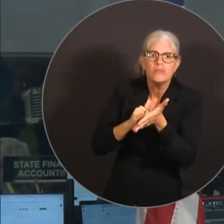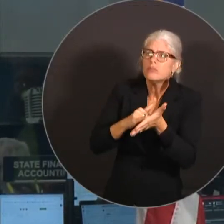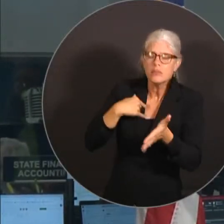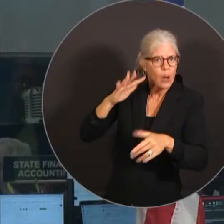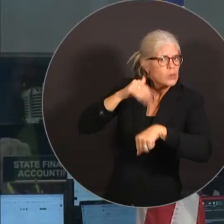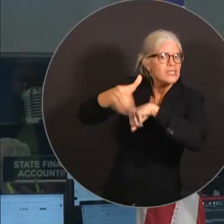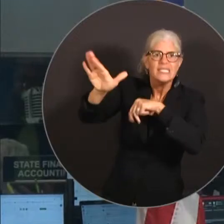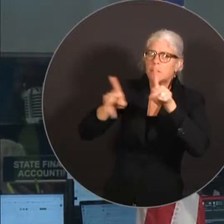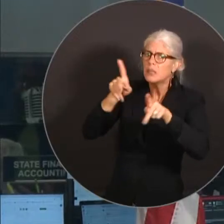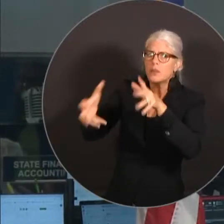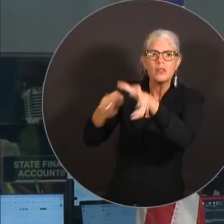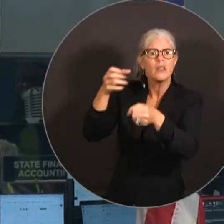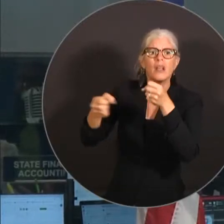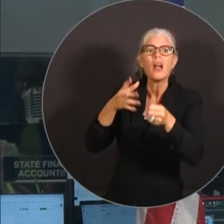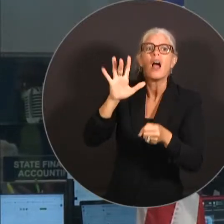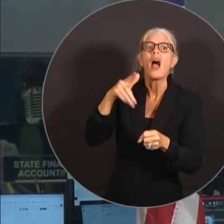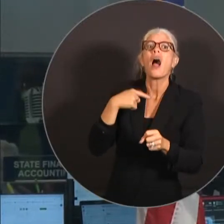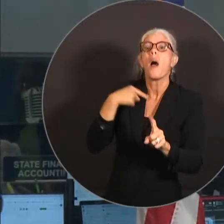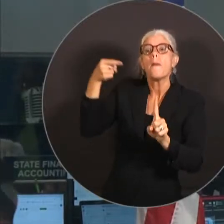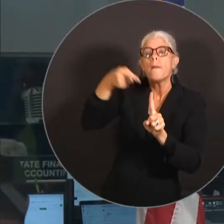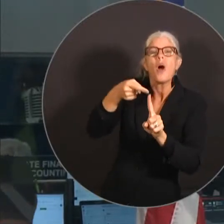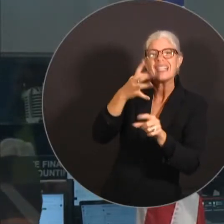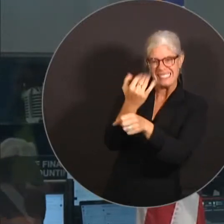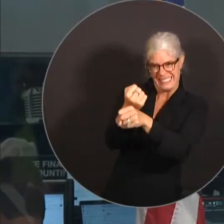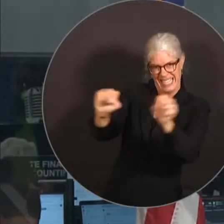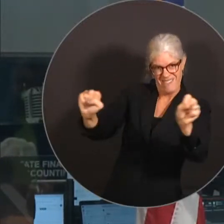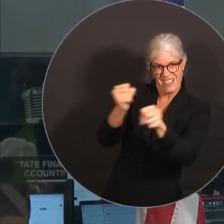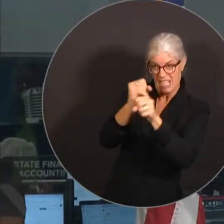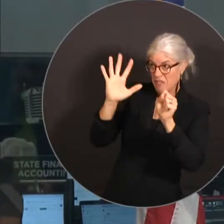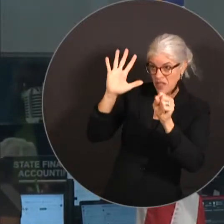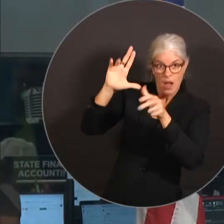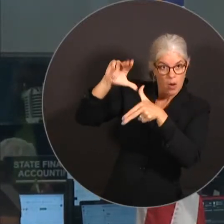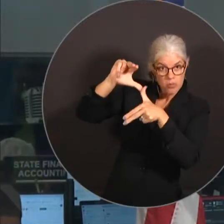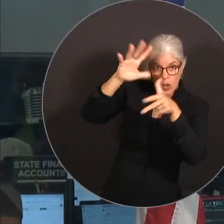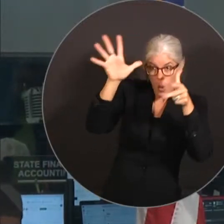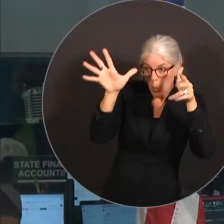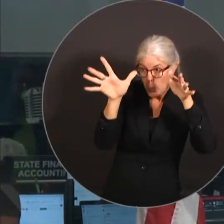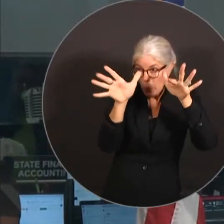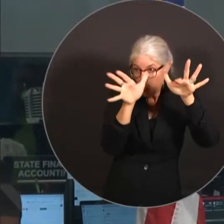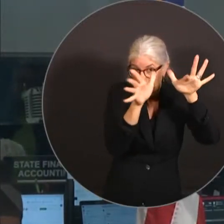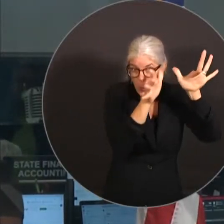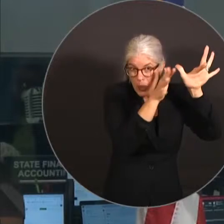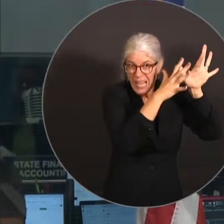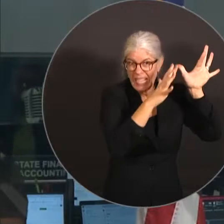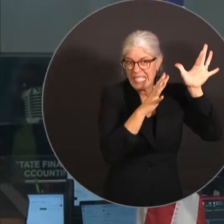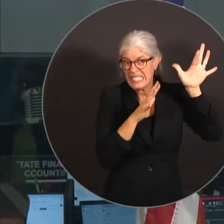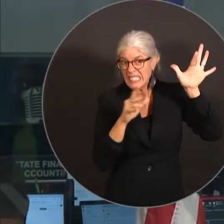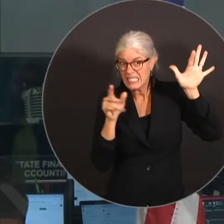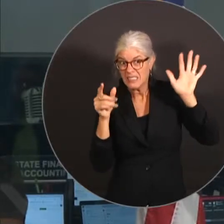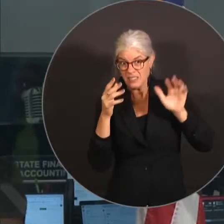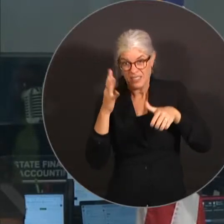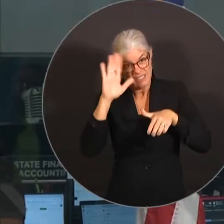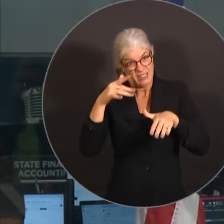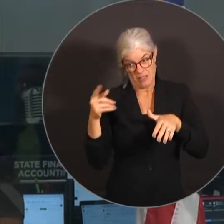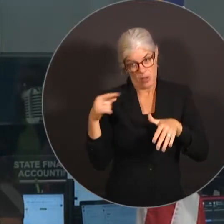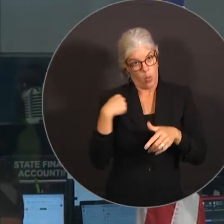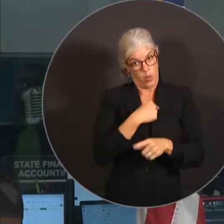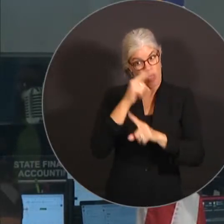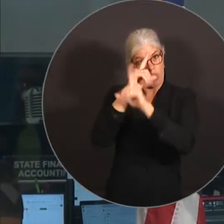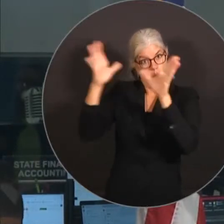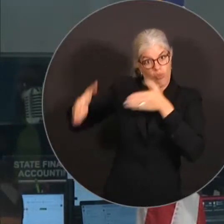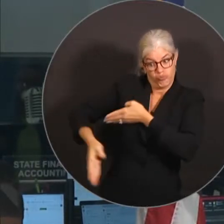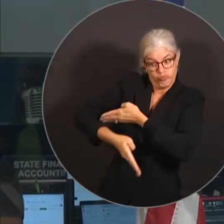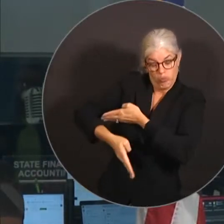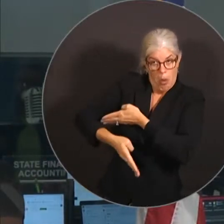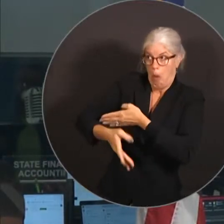just a question of making sure that it's safe for them to go out. So as soon as that storm passes, and the fact that it came in earlier than thought, that's good for